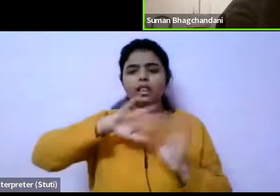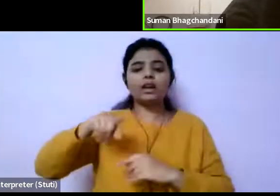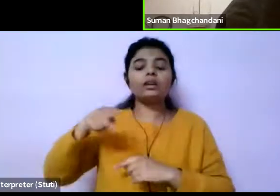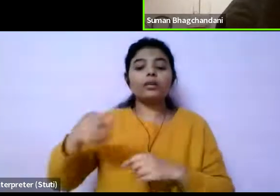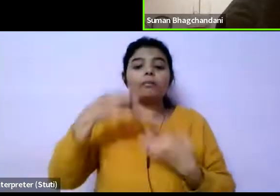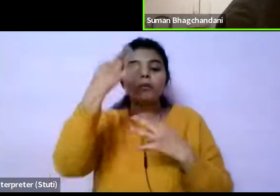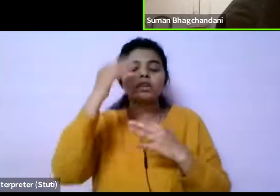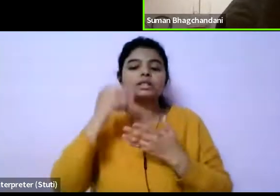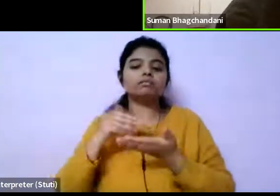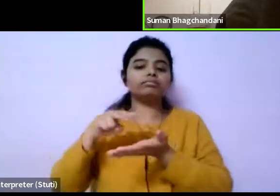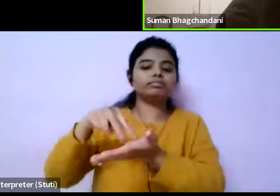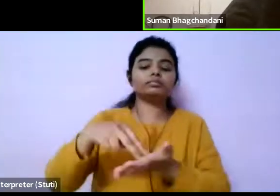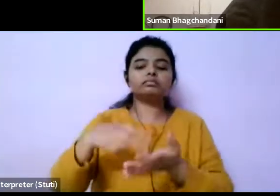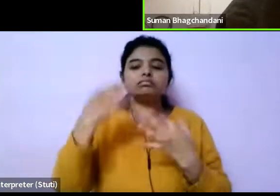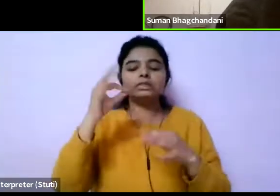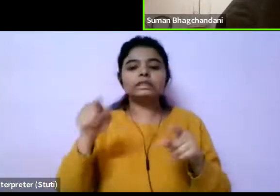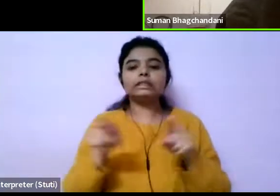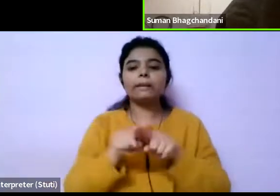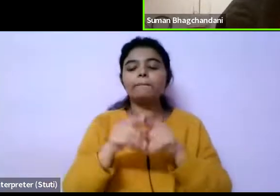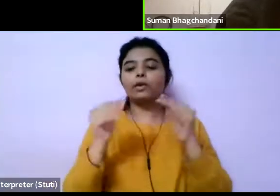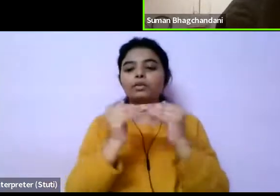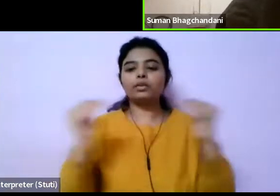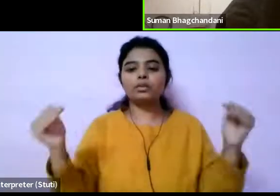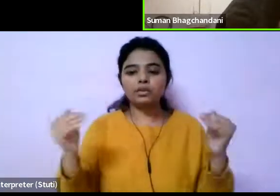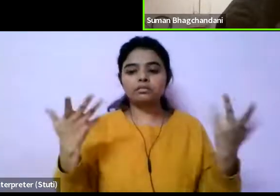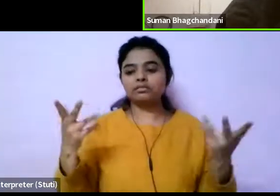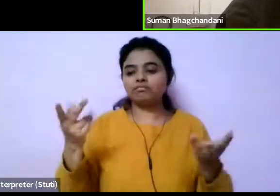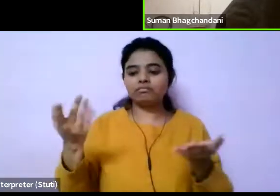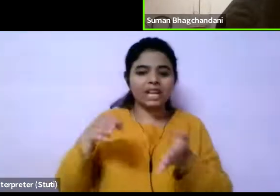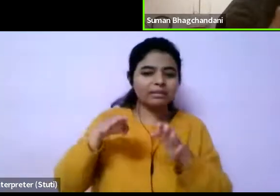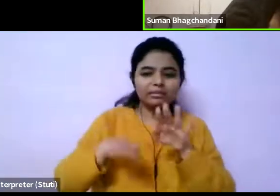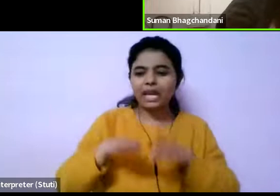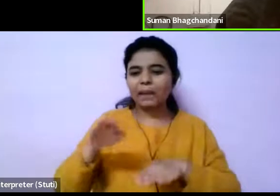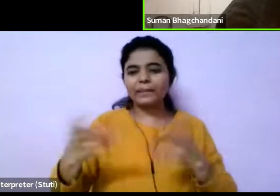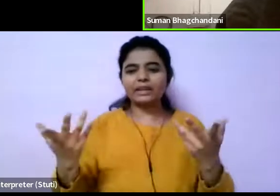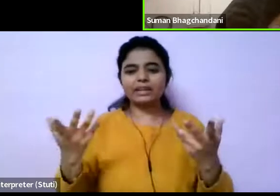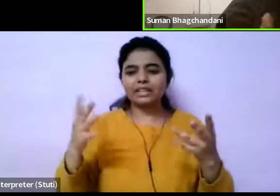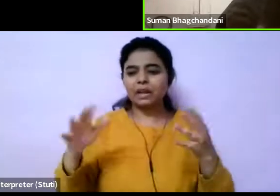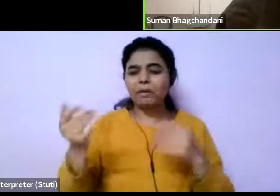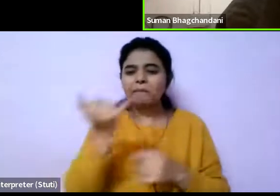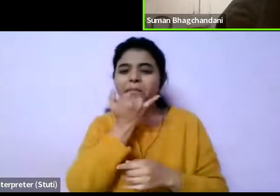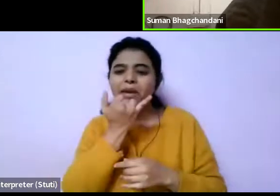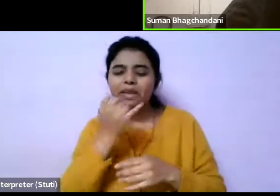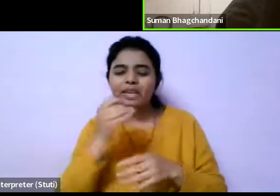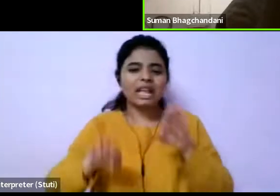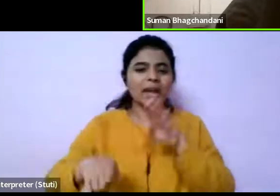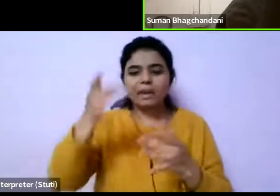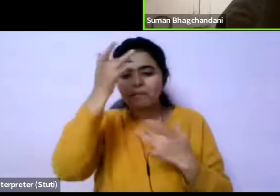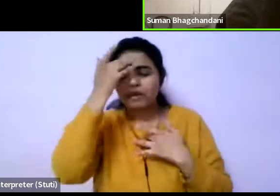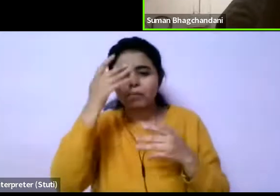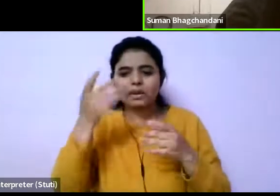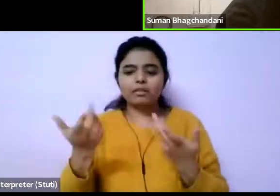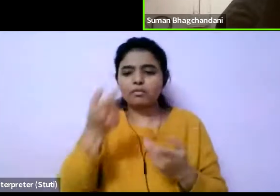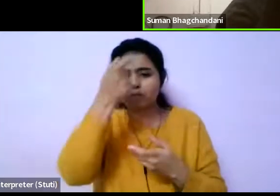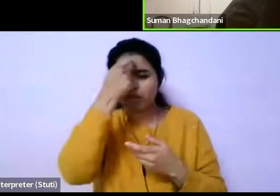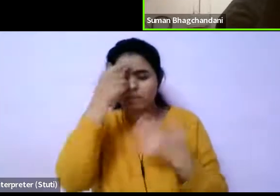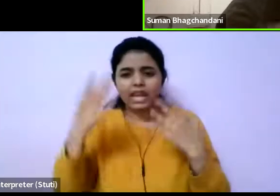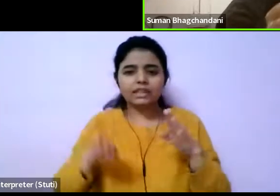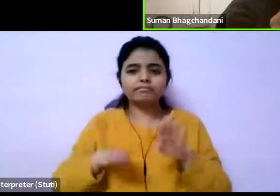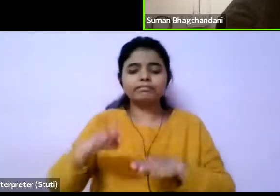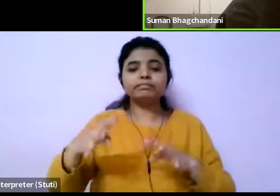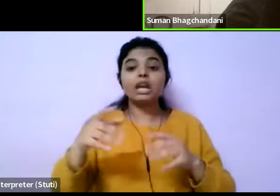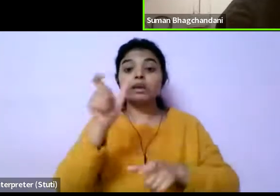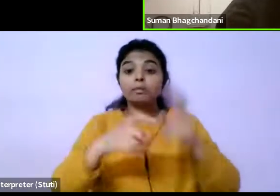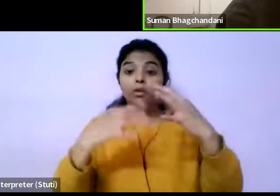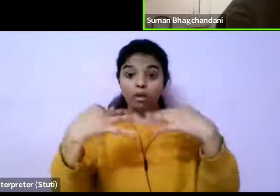performance, it becomes equally imperative to allow slippages, gaps, errors, injuries to expose itself to the audience.